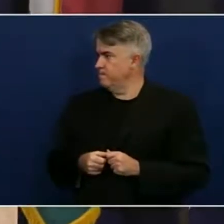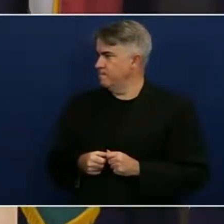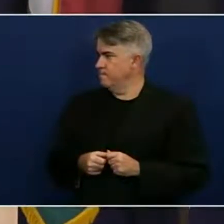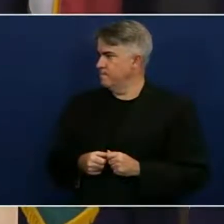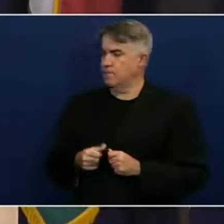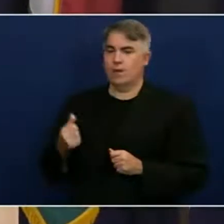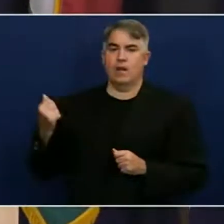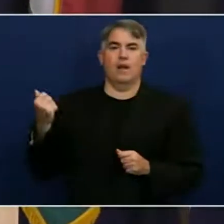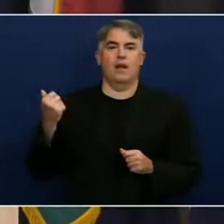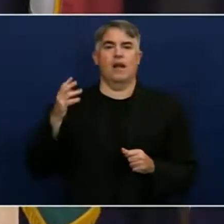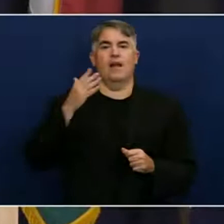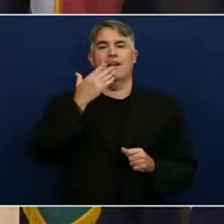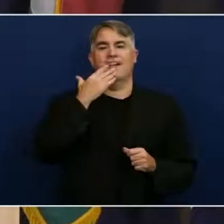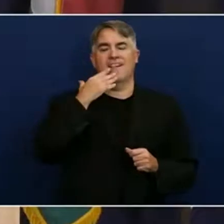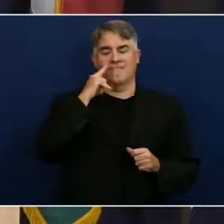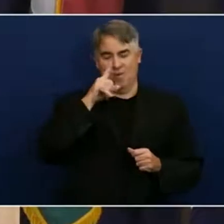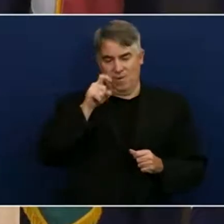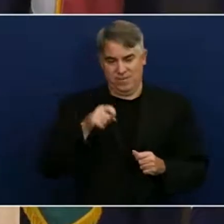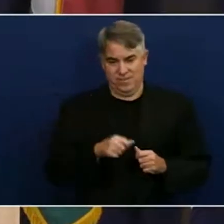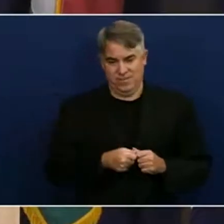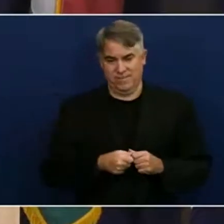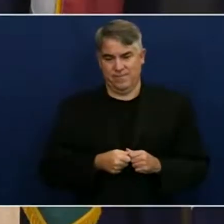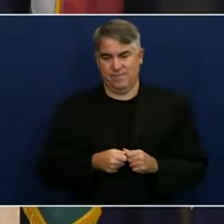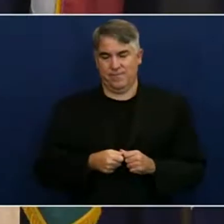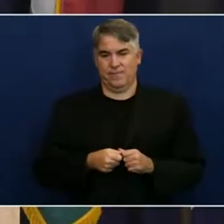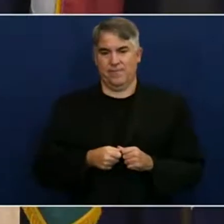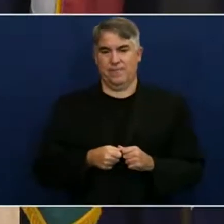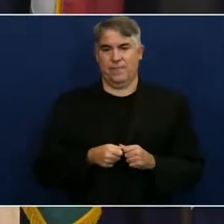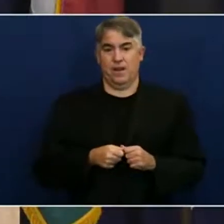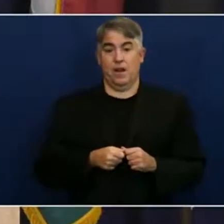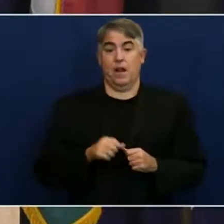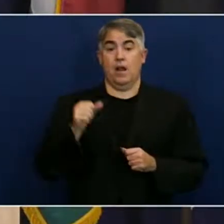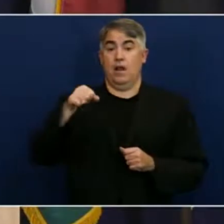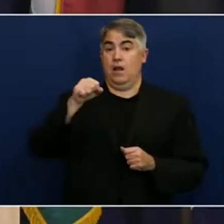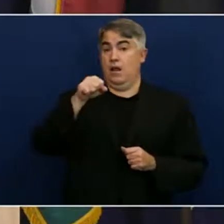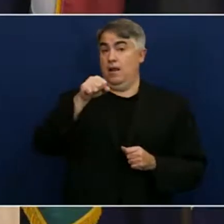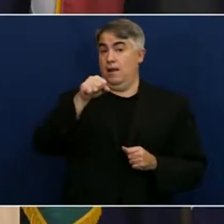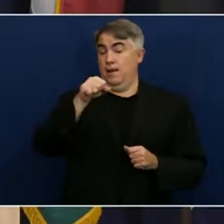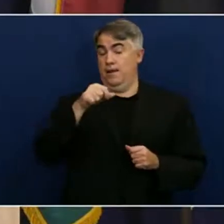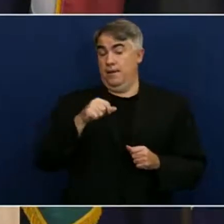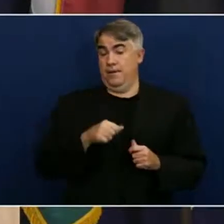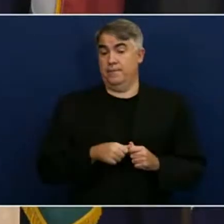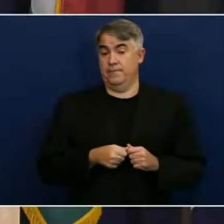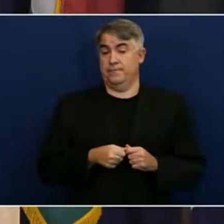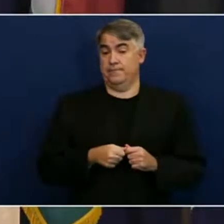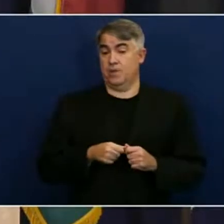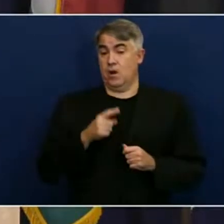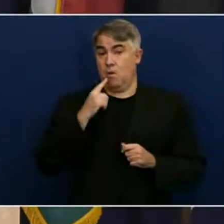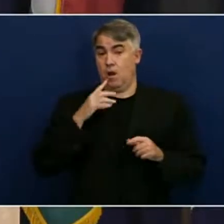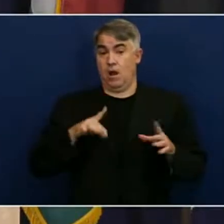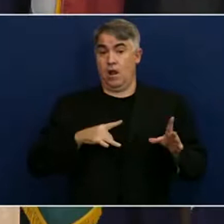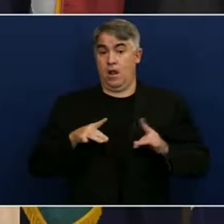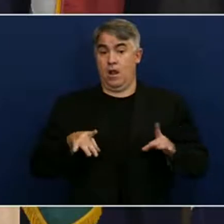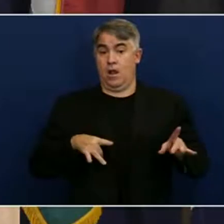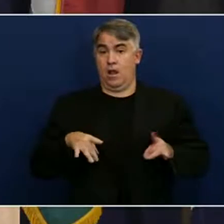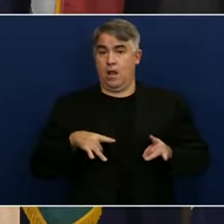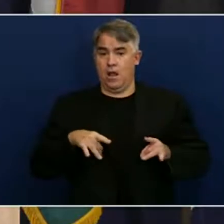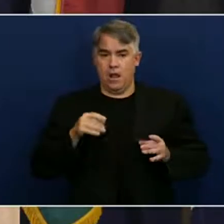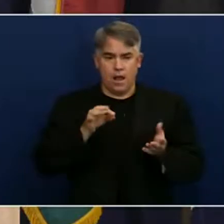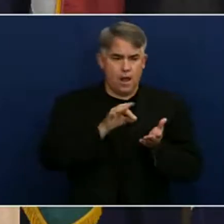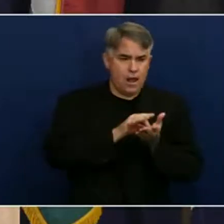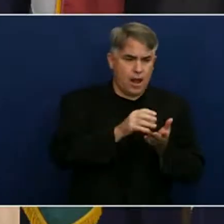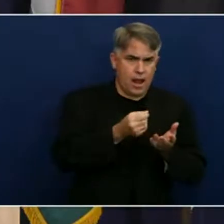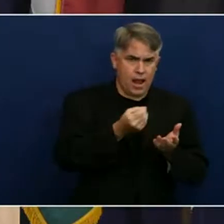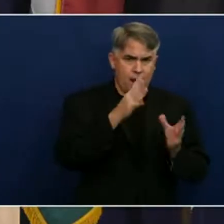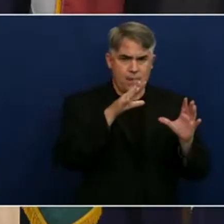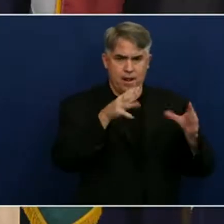Thank you, Jonathan, for that question. So we're tracking these cases related to vaccination status